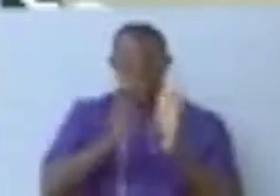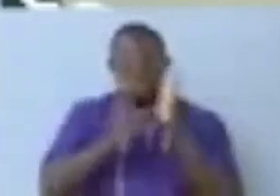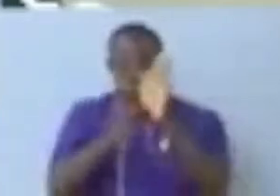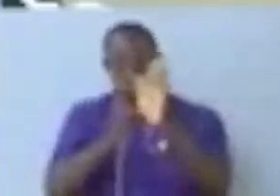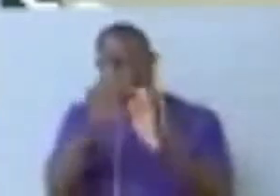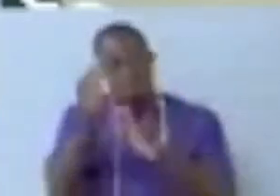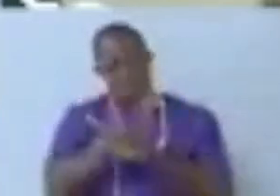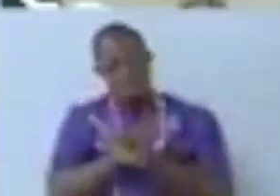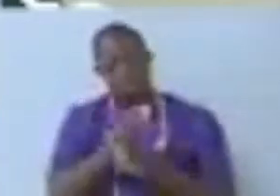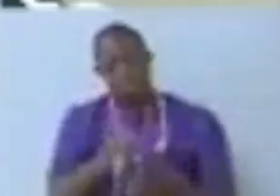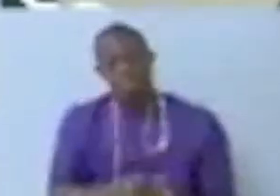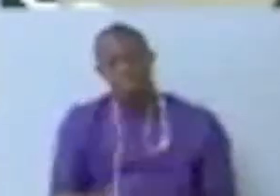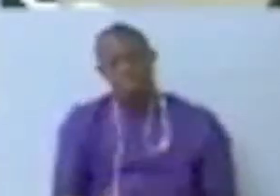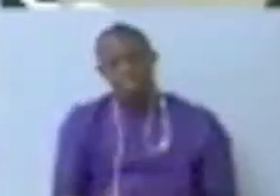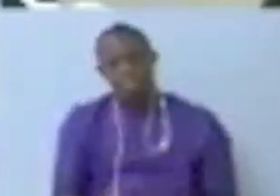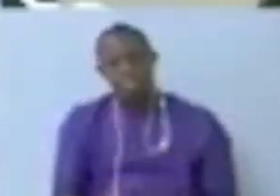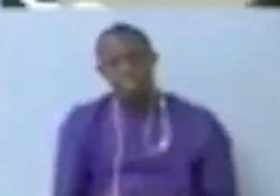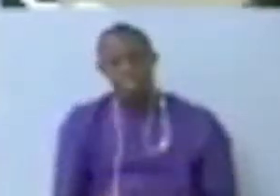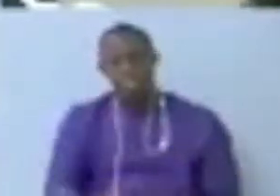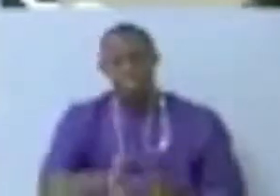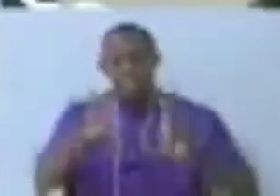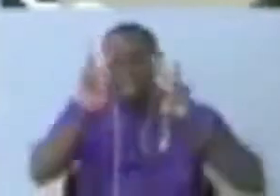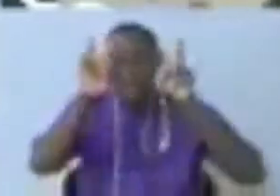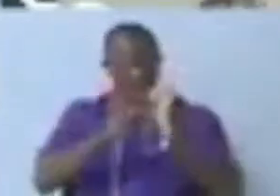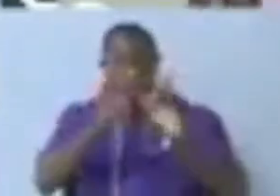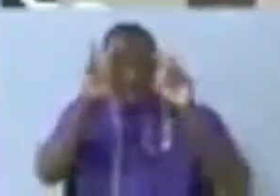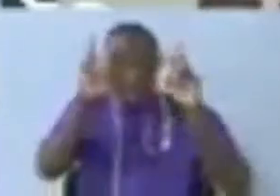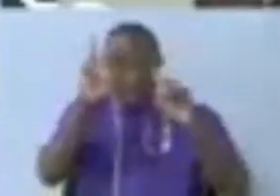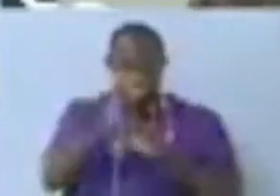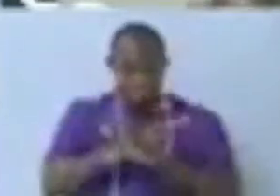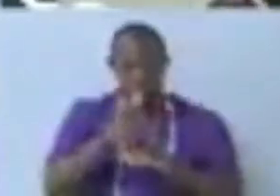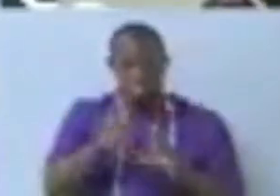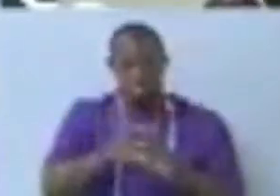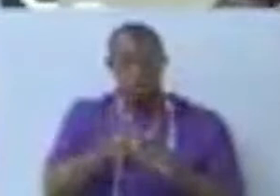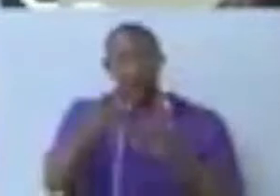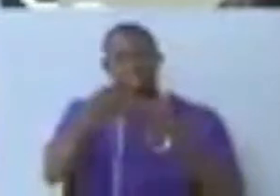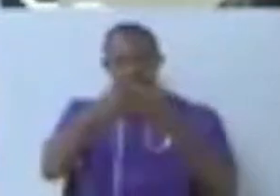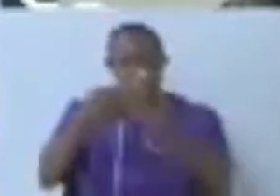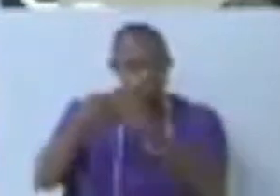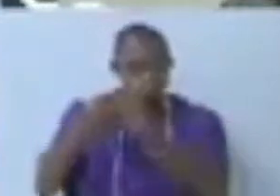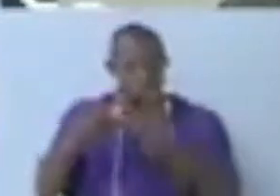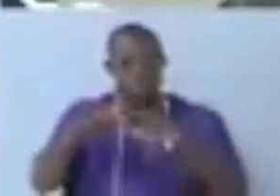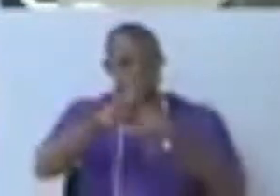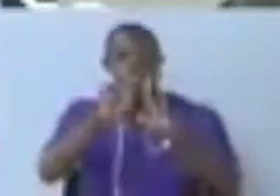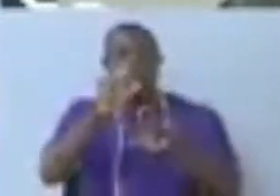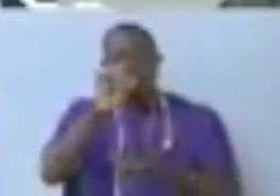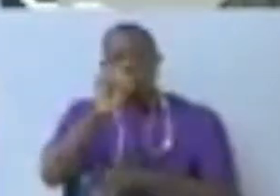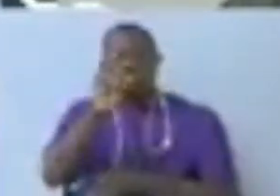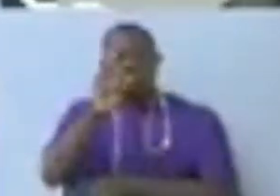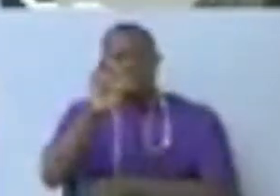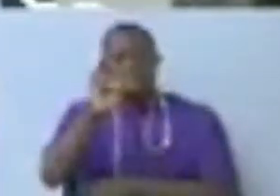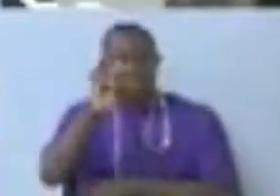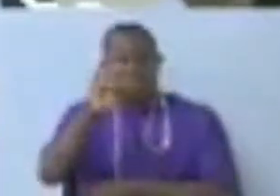that Yahya Jammeh, in consultation with Usman Sonko,